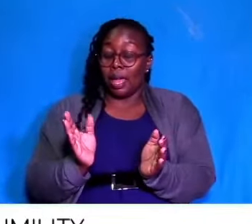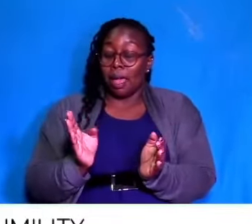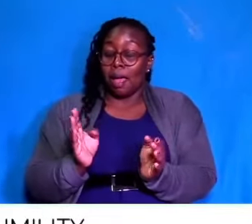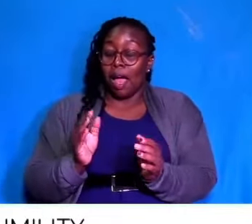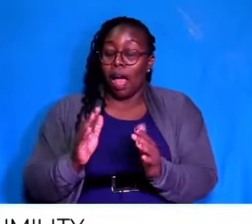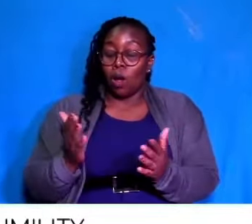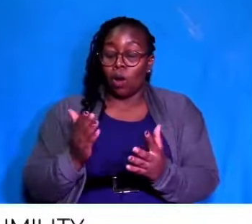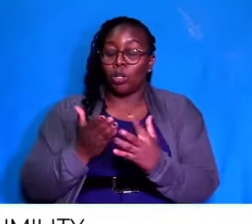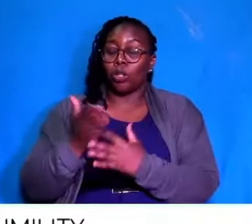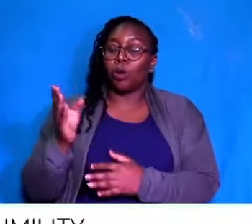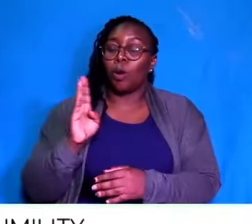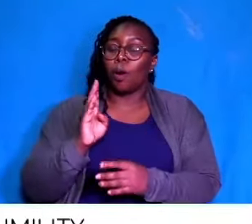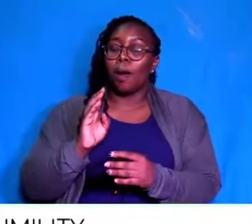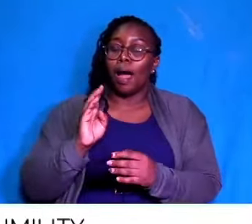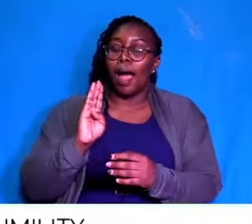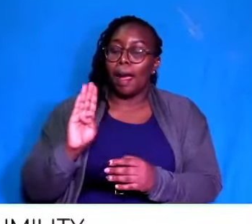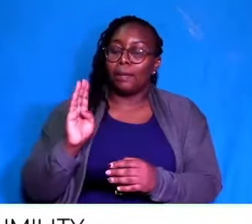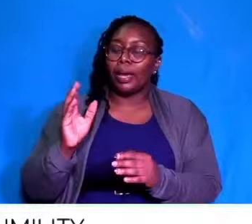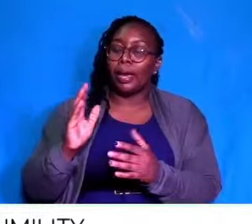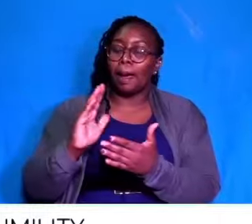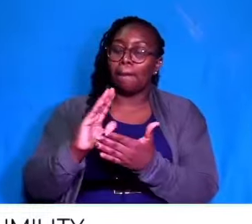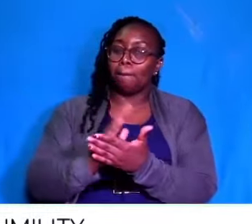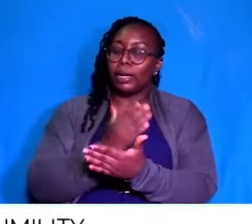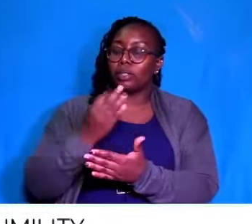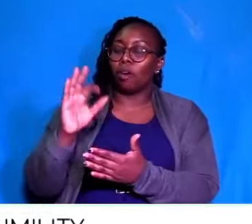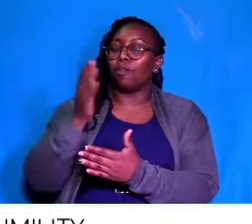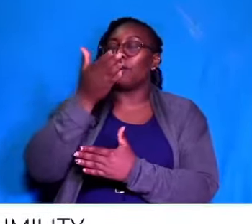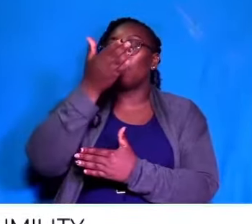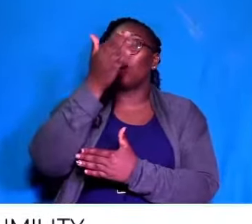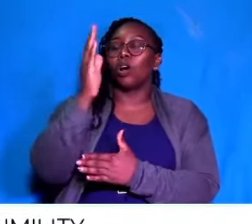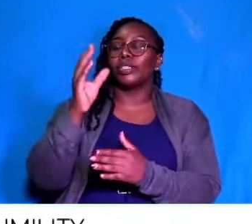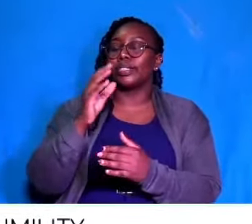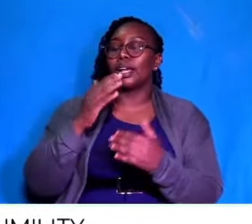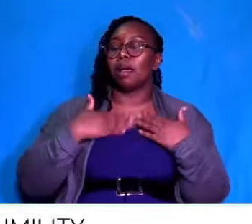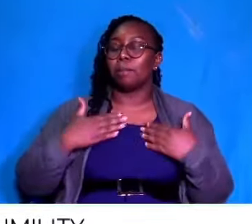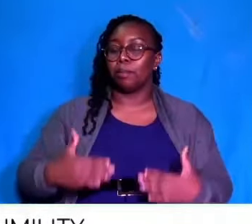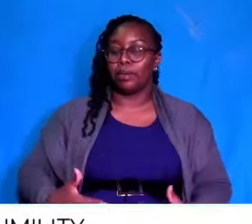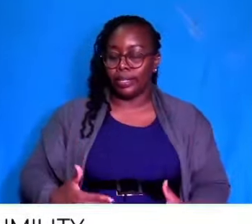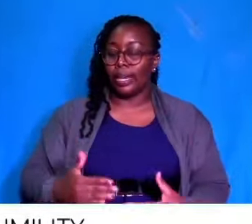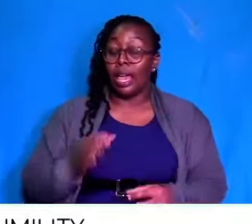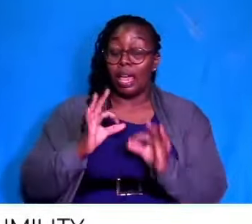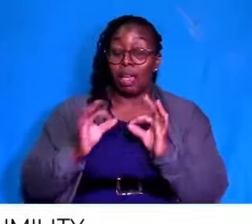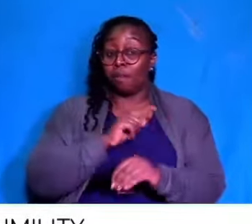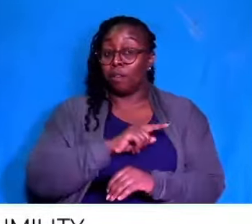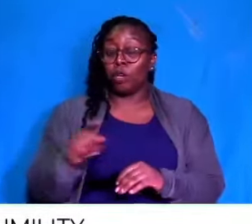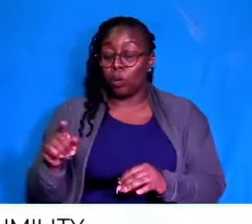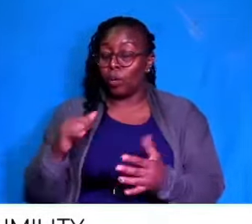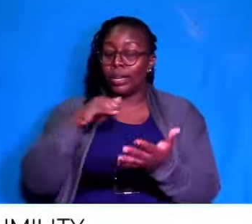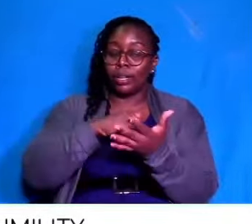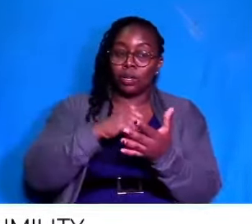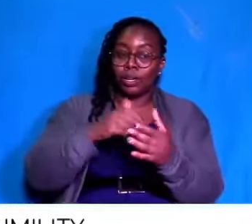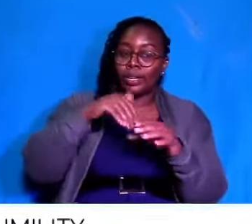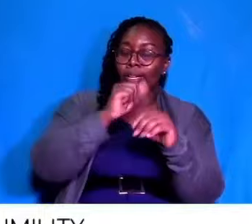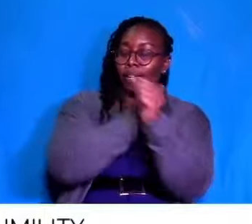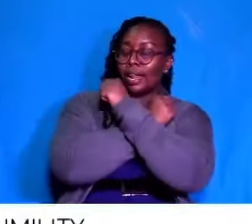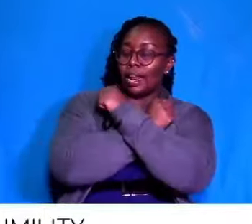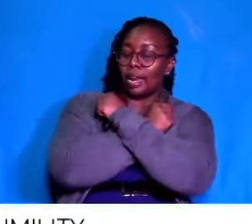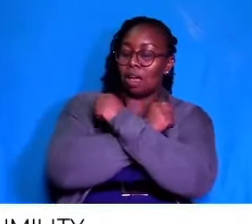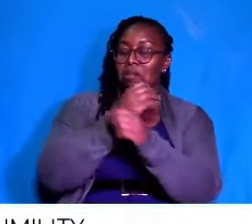body, if there's any way that you have participated in his love and his spirit, is that if there's been any affection